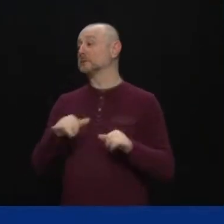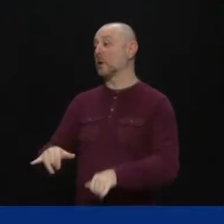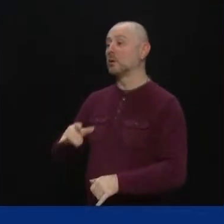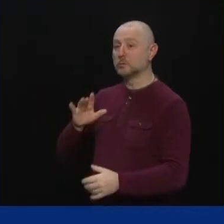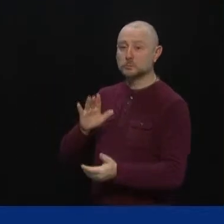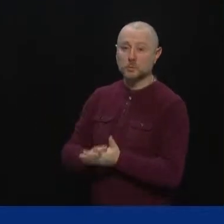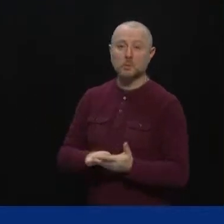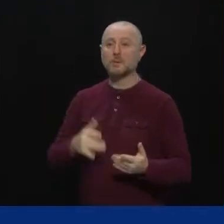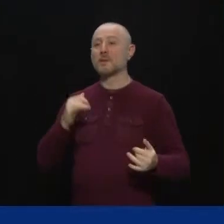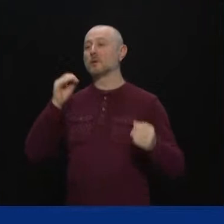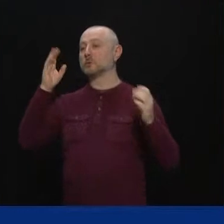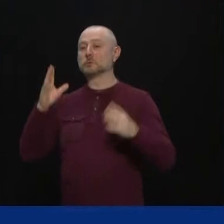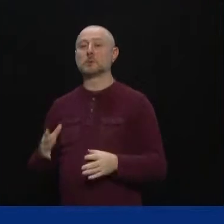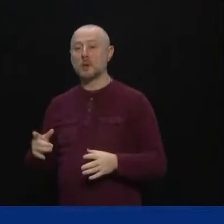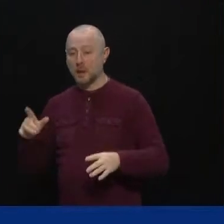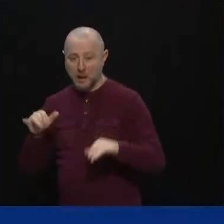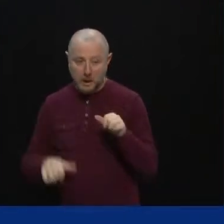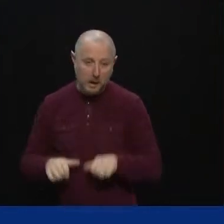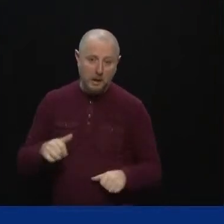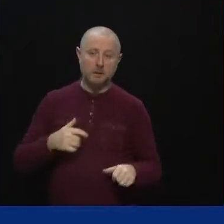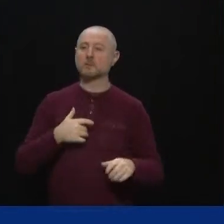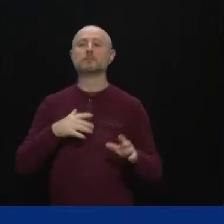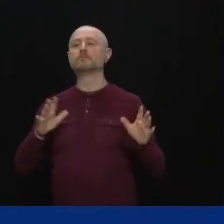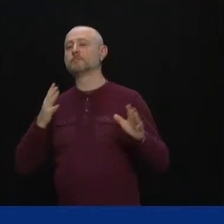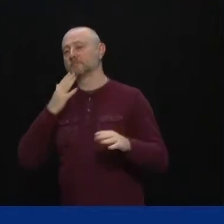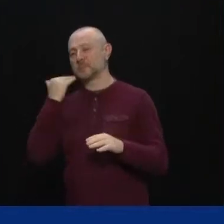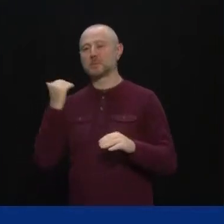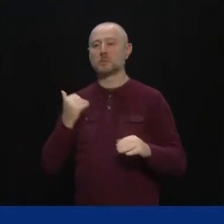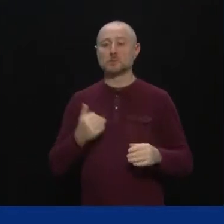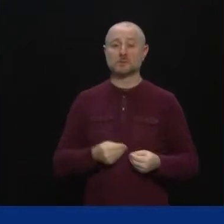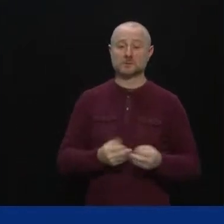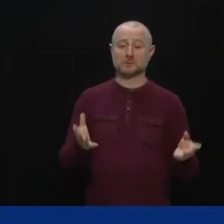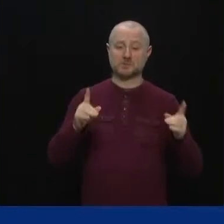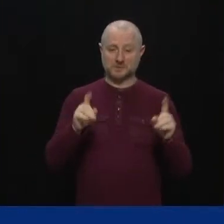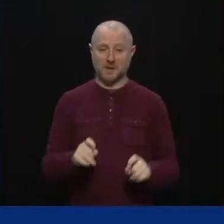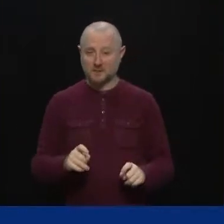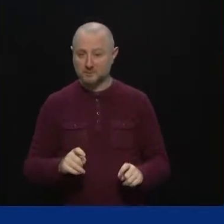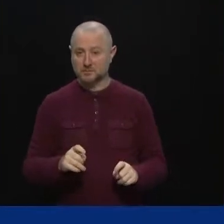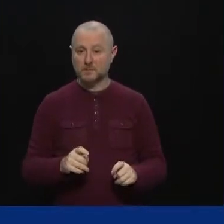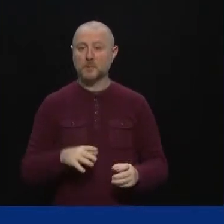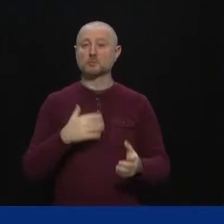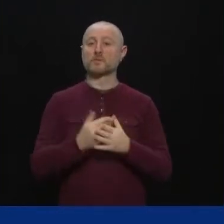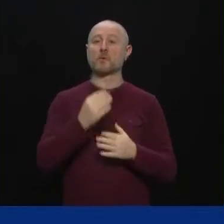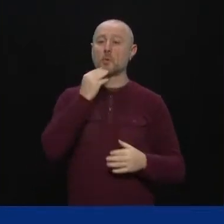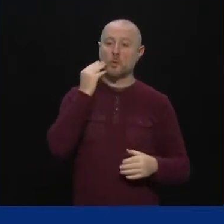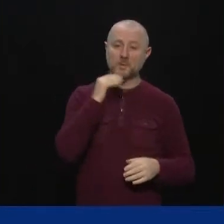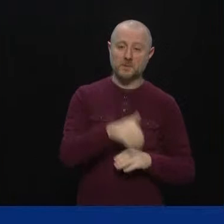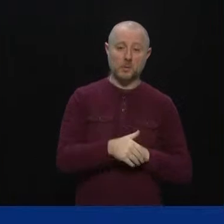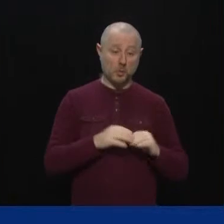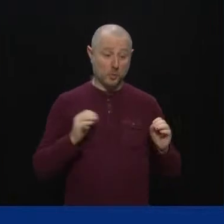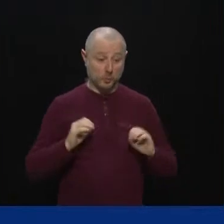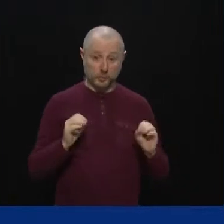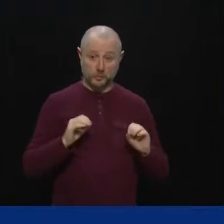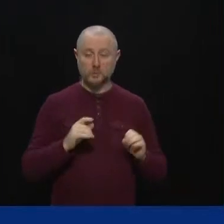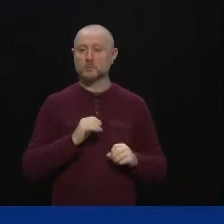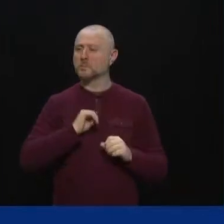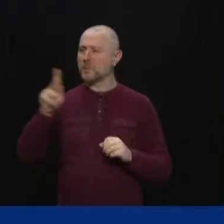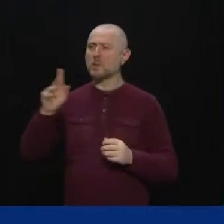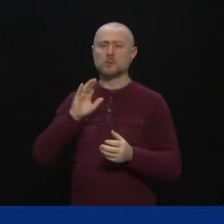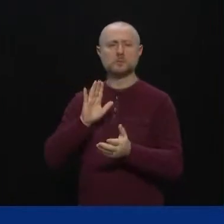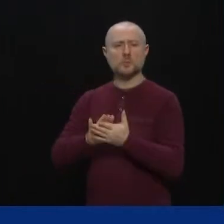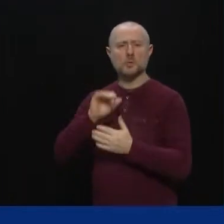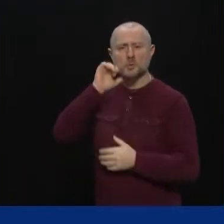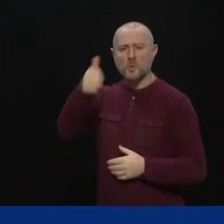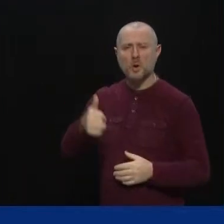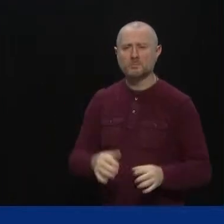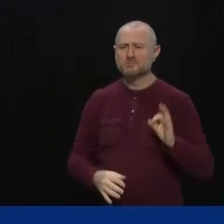so uncertain with what's going on. So we give them test kits at school. They test at home, test negative, they're back in school. That's what the Test to Stay